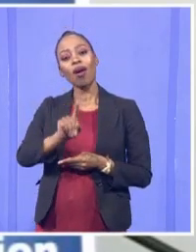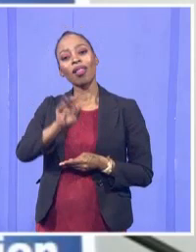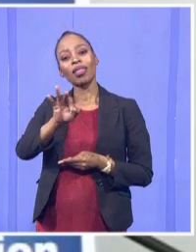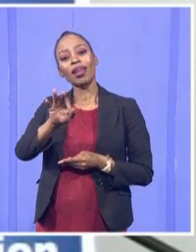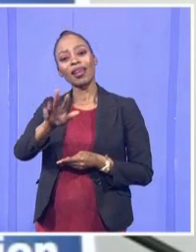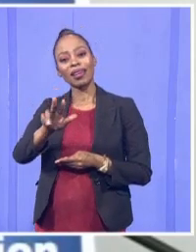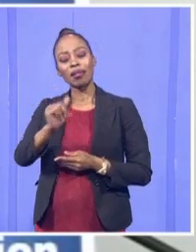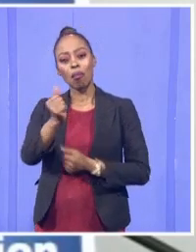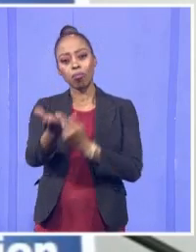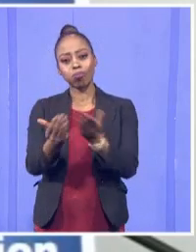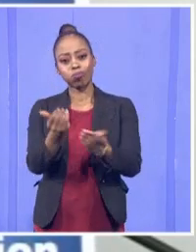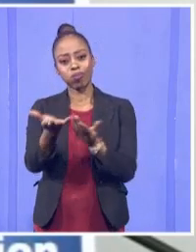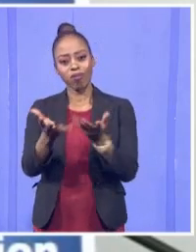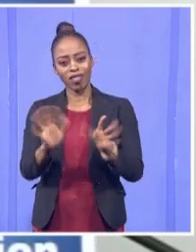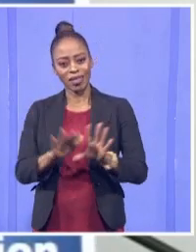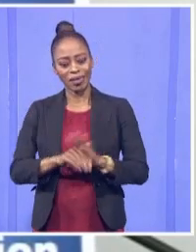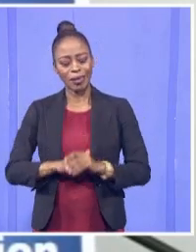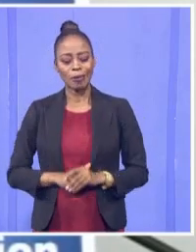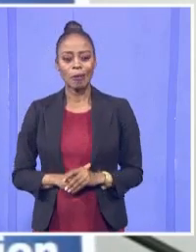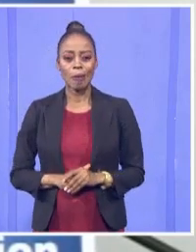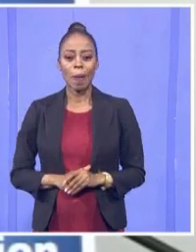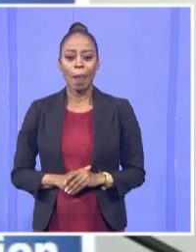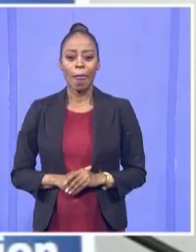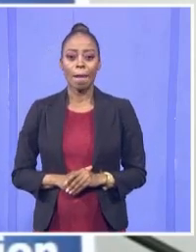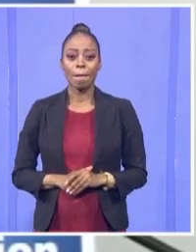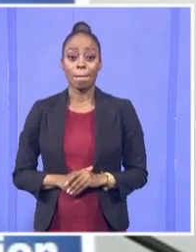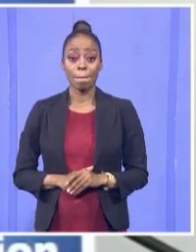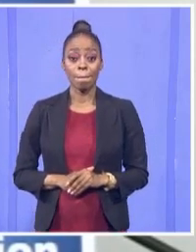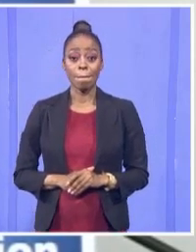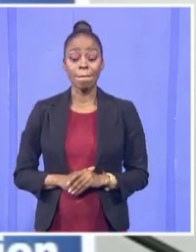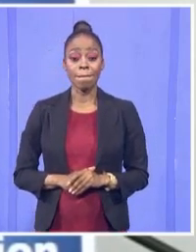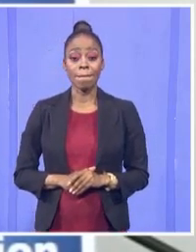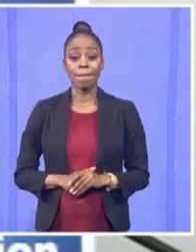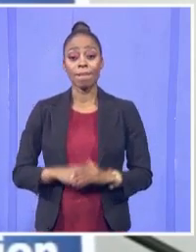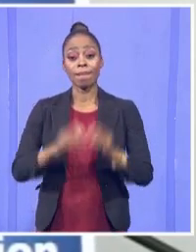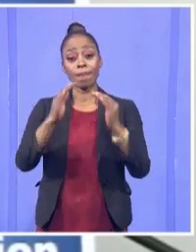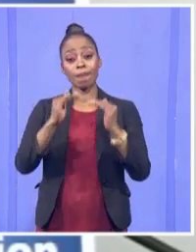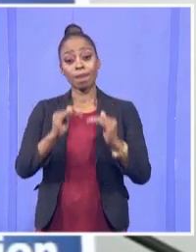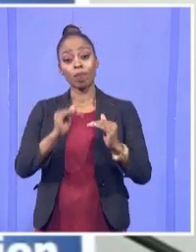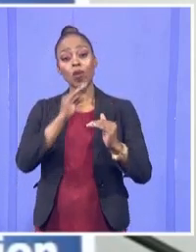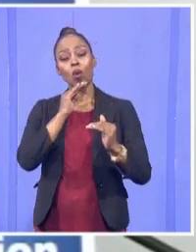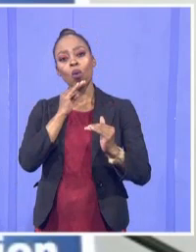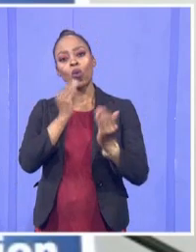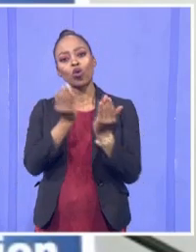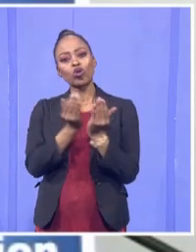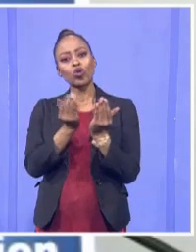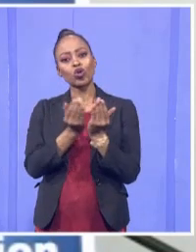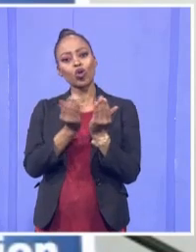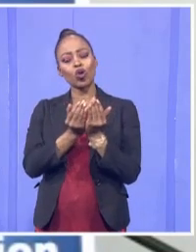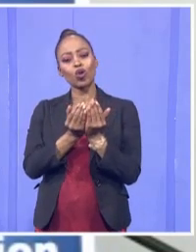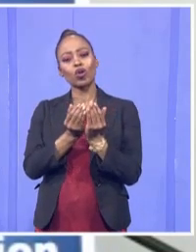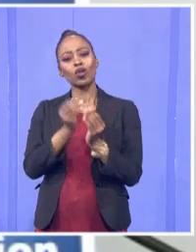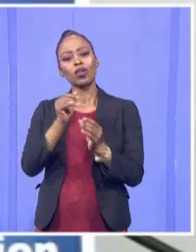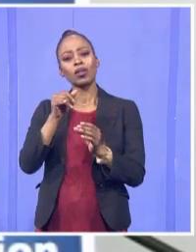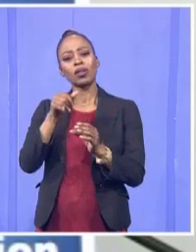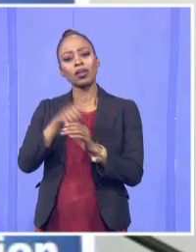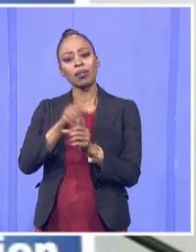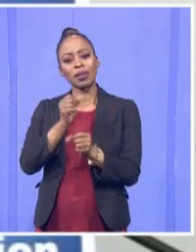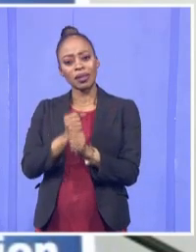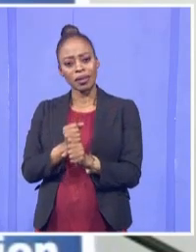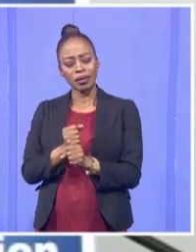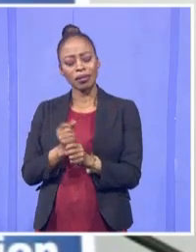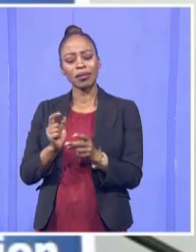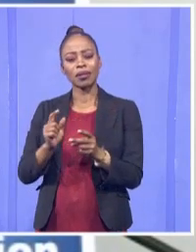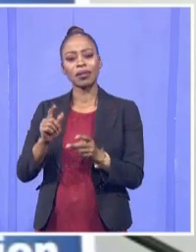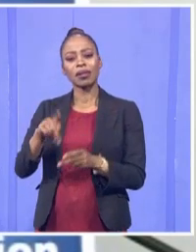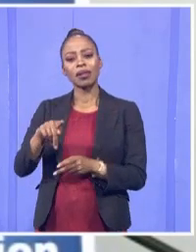1,138 applications. They are followed by a school in Germiston, Palm Ridge